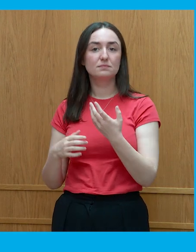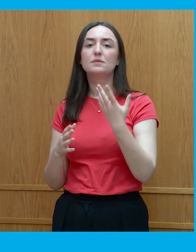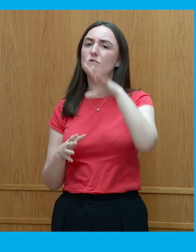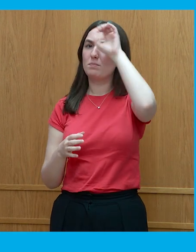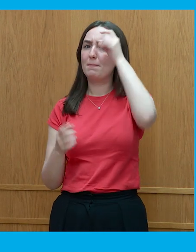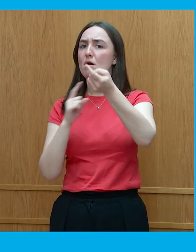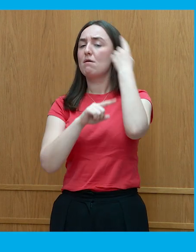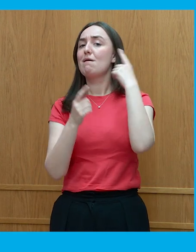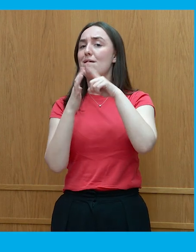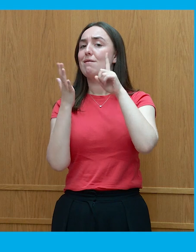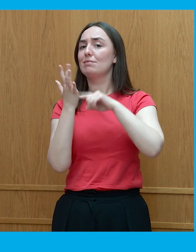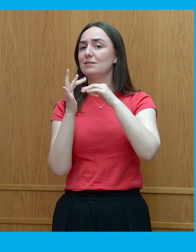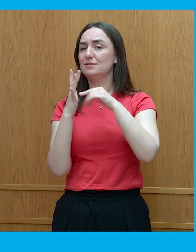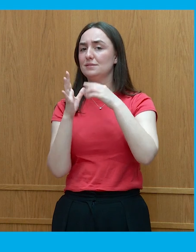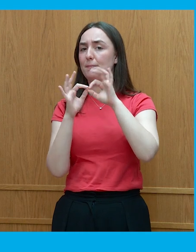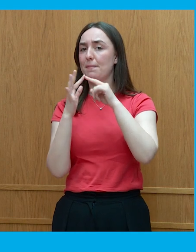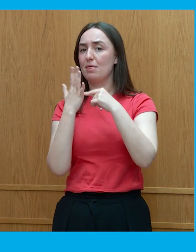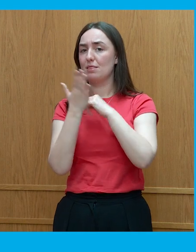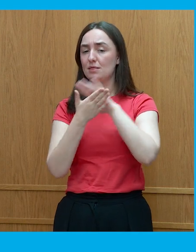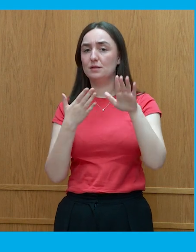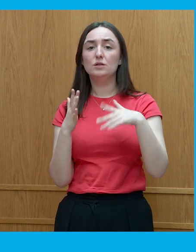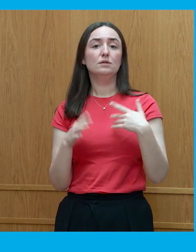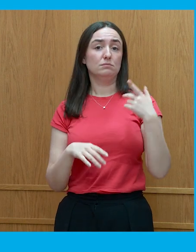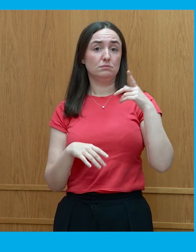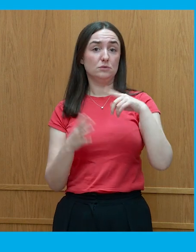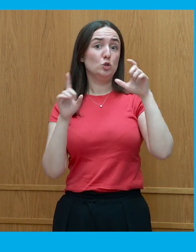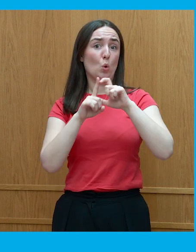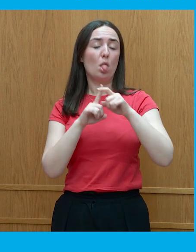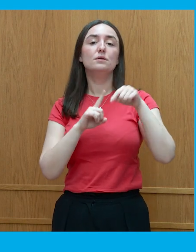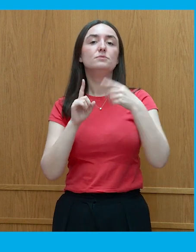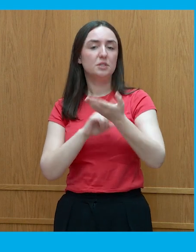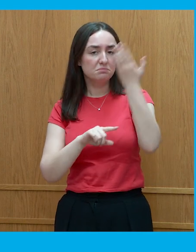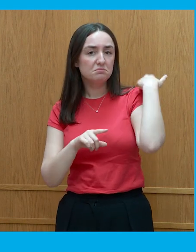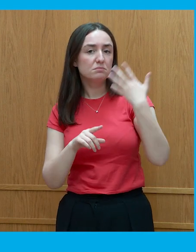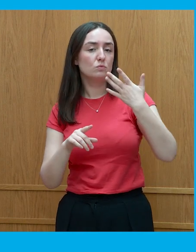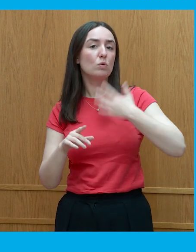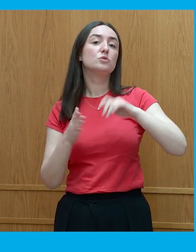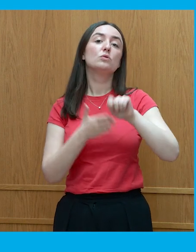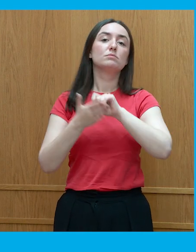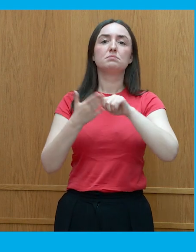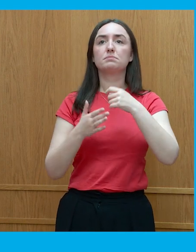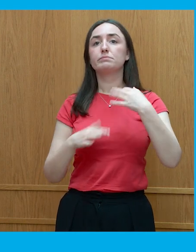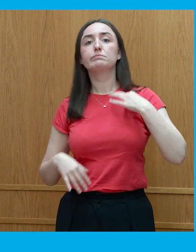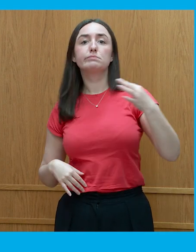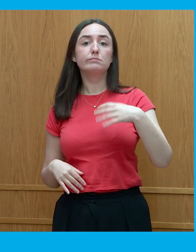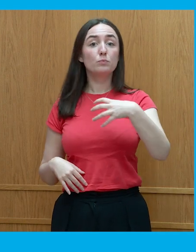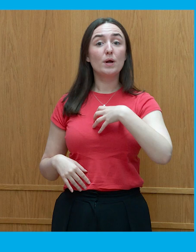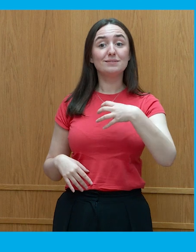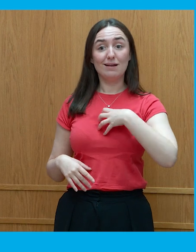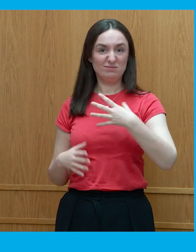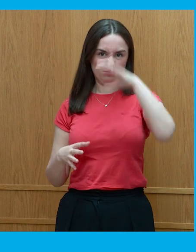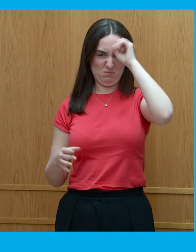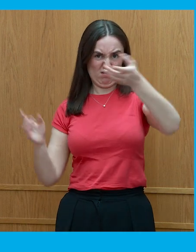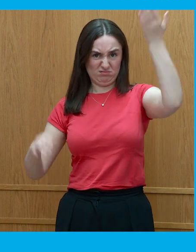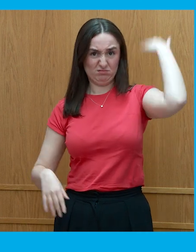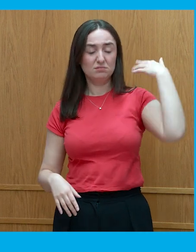was trying to run for president. George W. Bush beat her in the primary and she dropped out. But so we've already, I think that ship has sailed. I think, and Hillary got a majority of